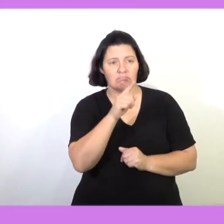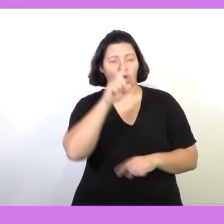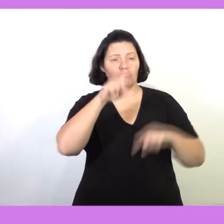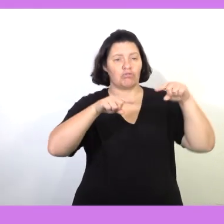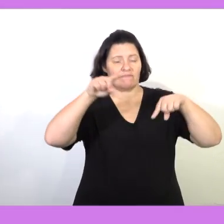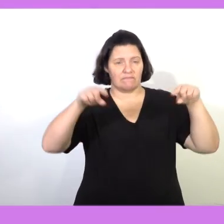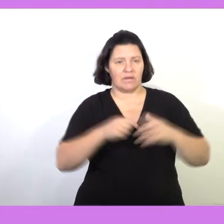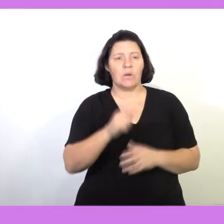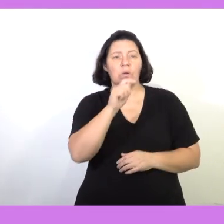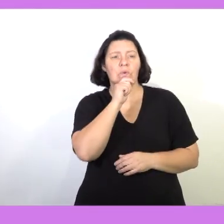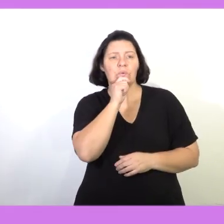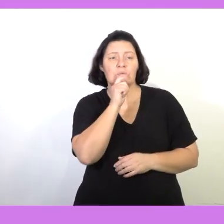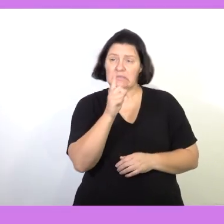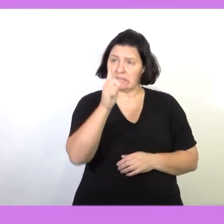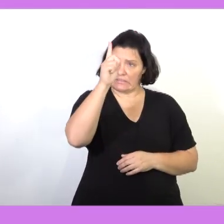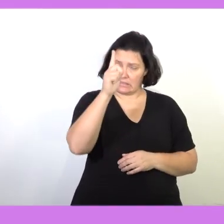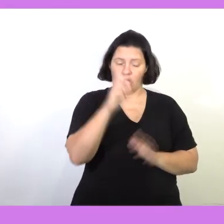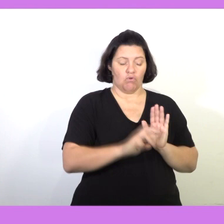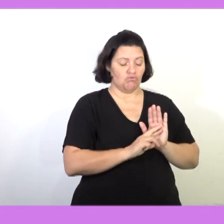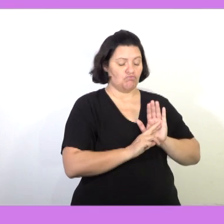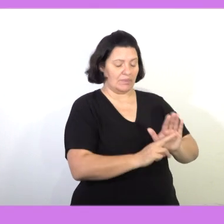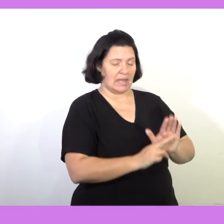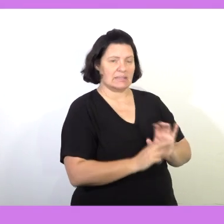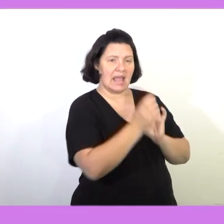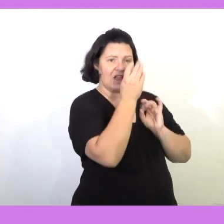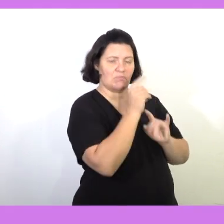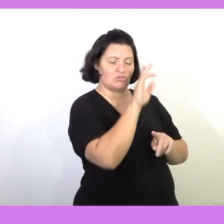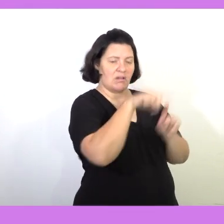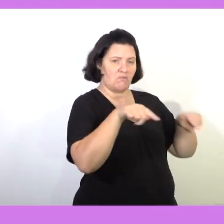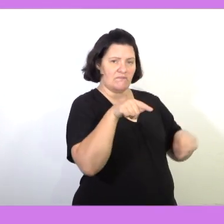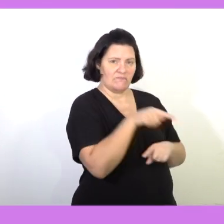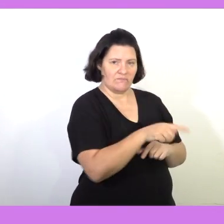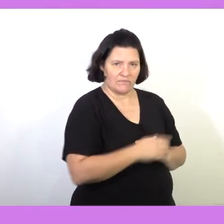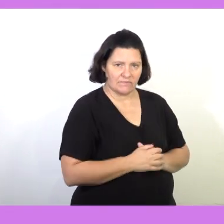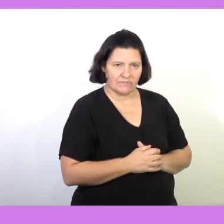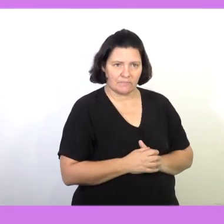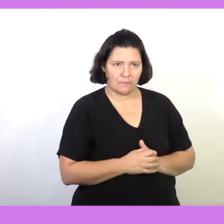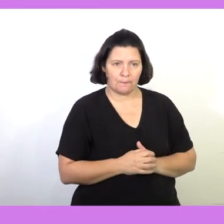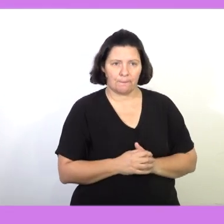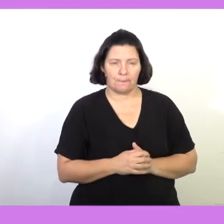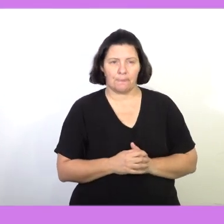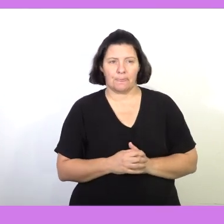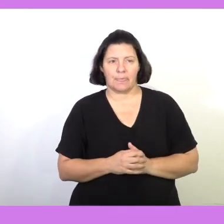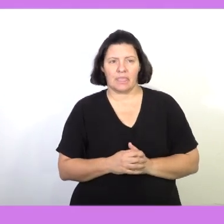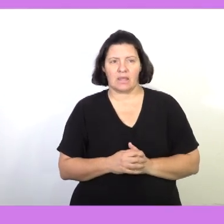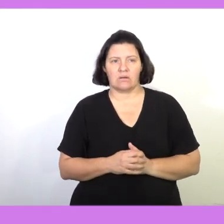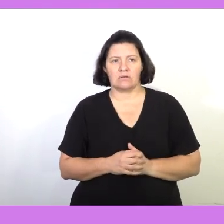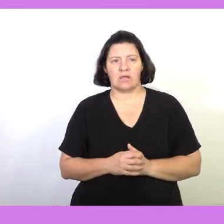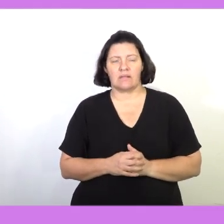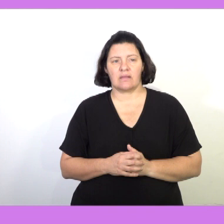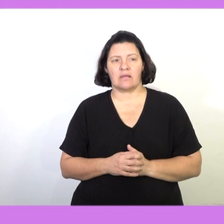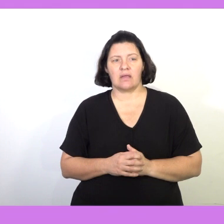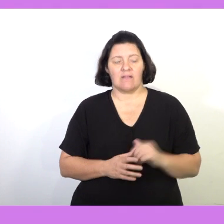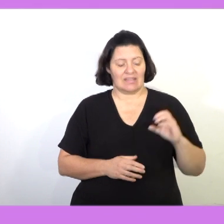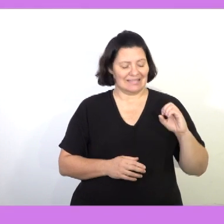Here is a graph. Use the table above to represent the information on the graph. All right?